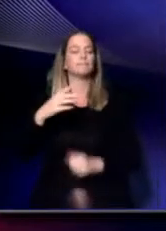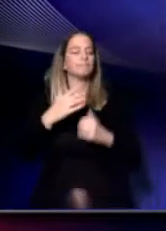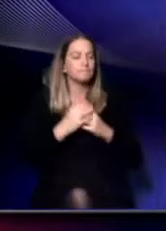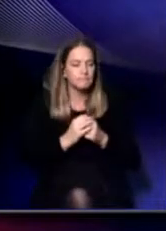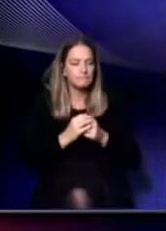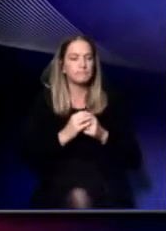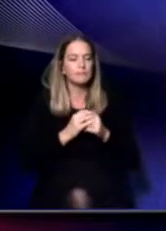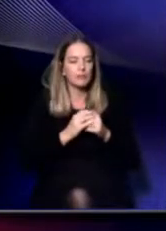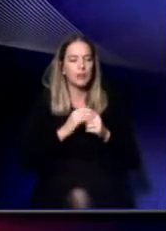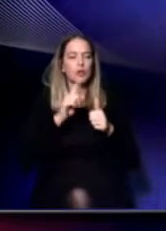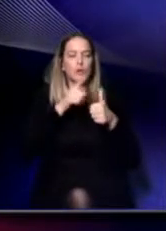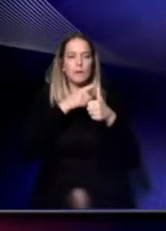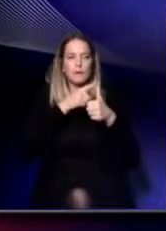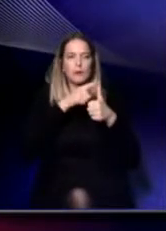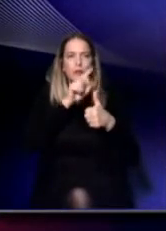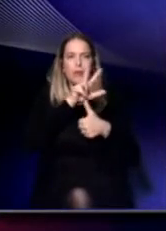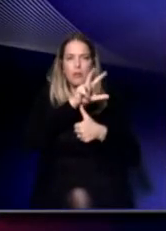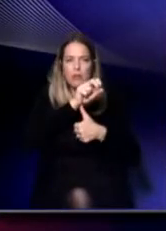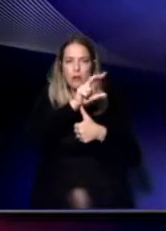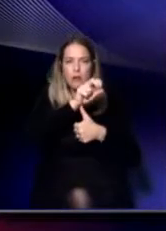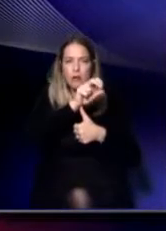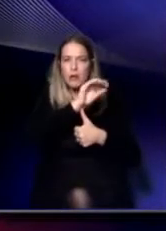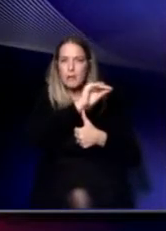the first number was 30%